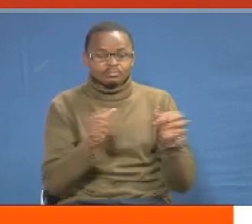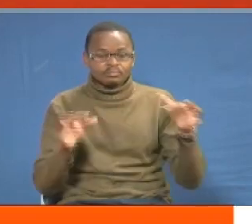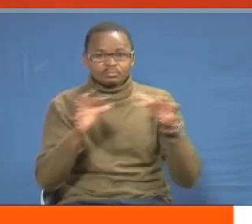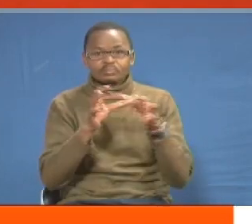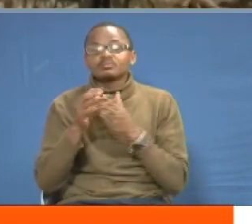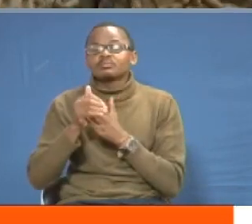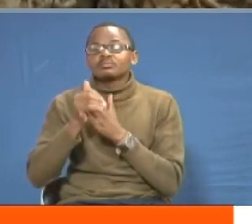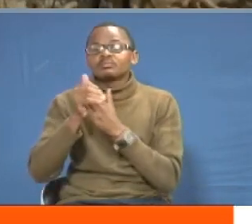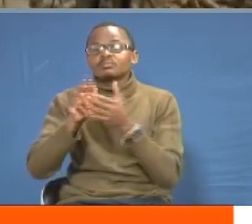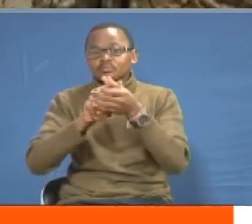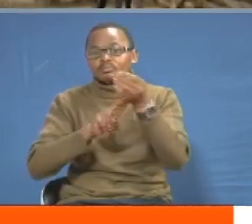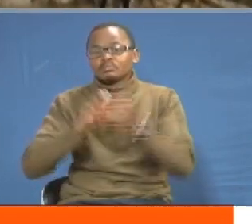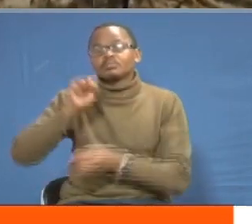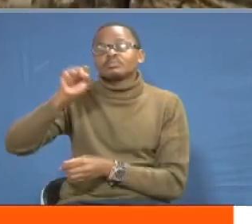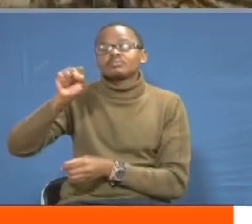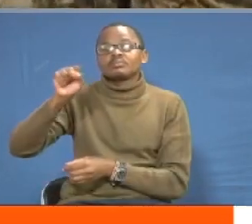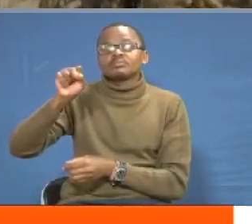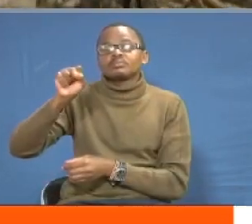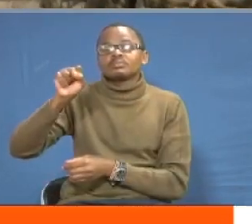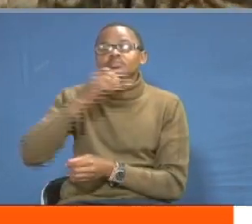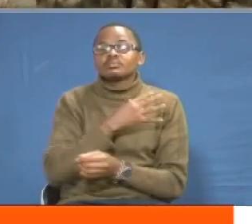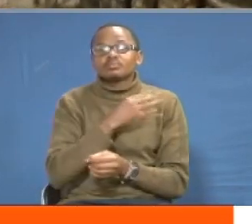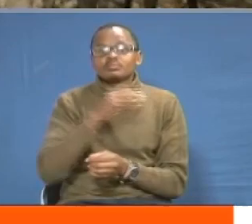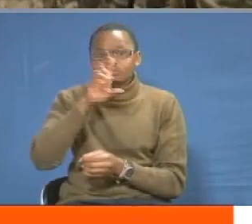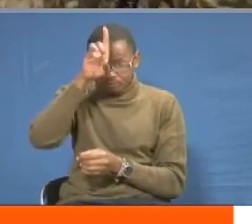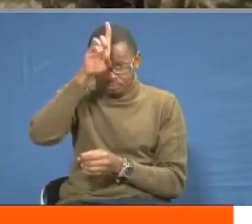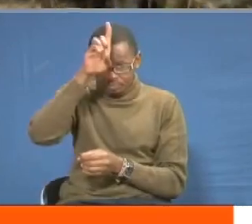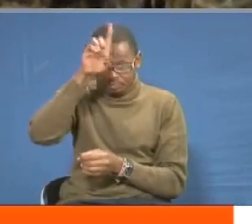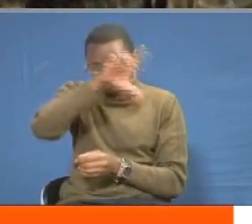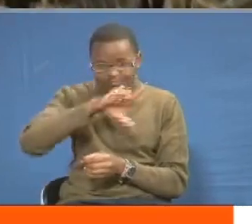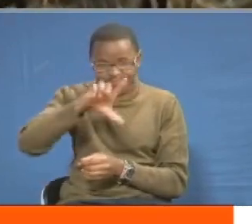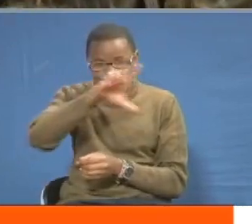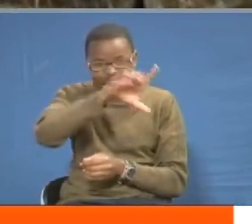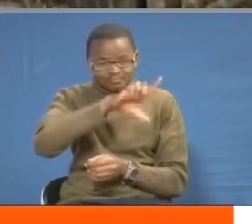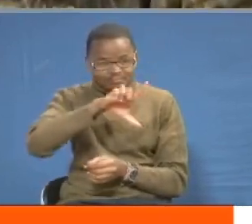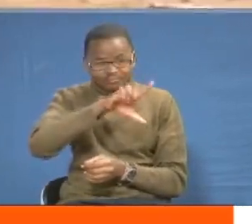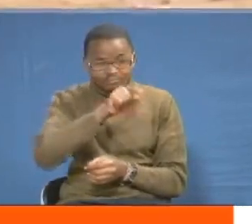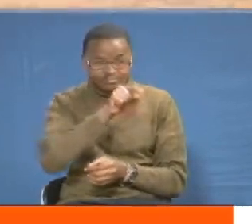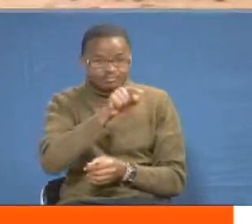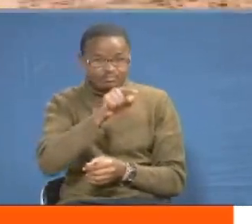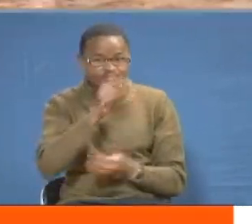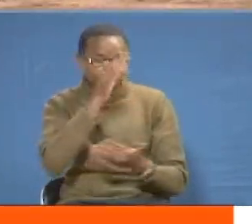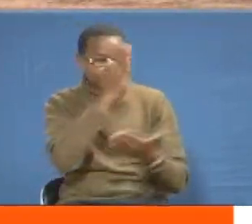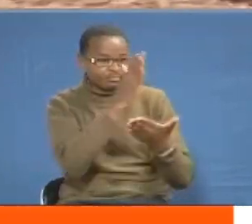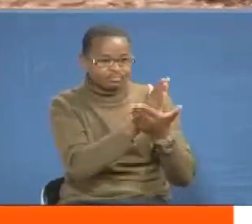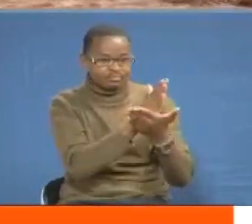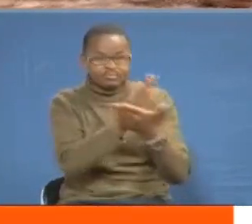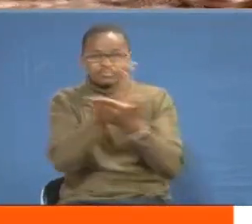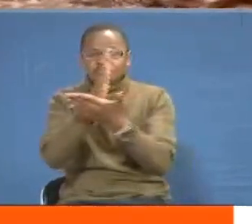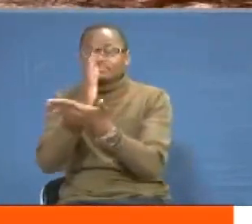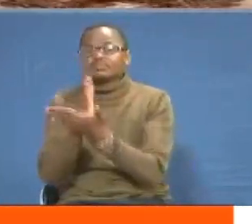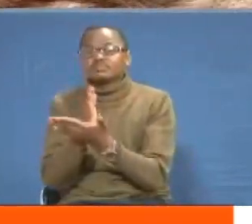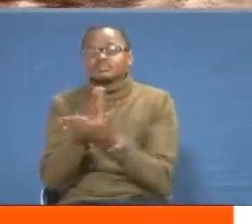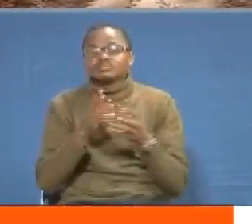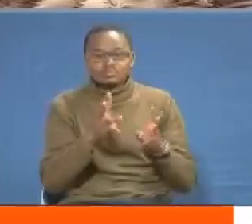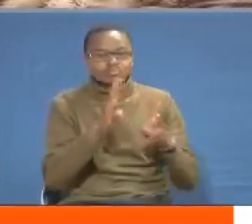to join in leadership, both political and local. And these barriers listed